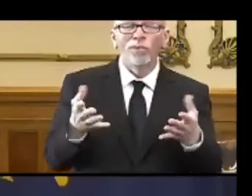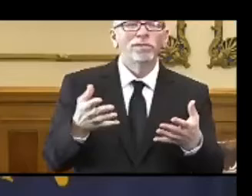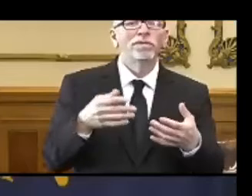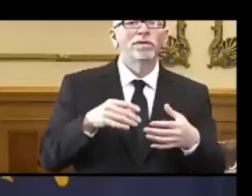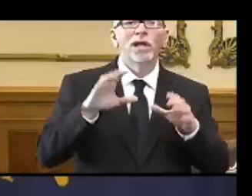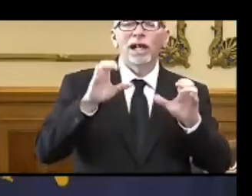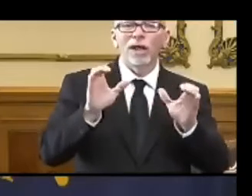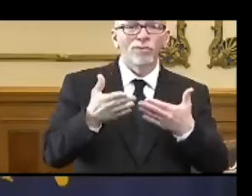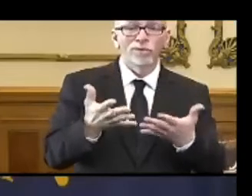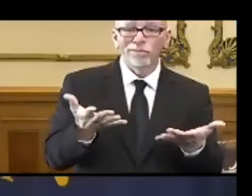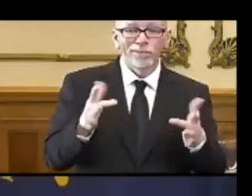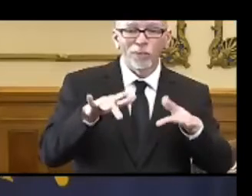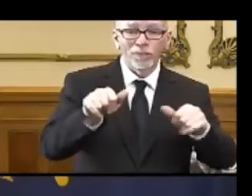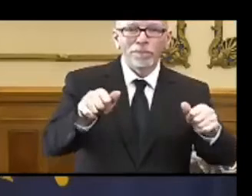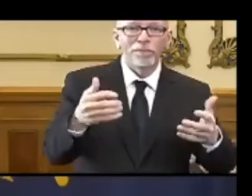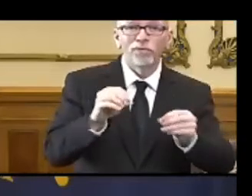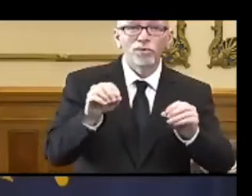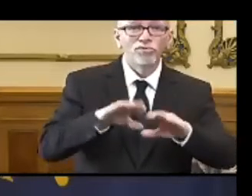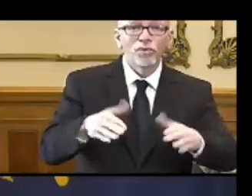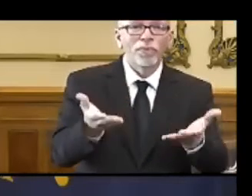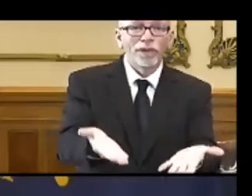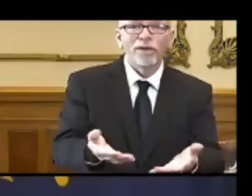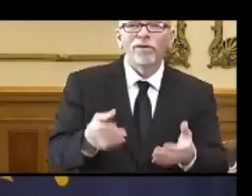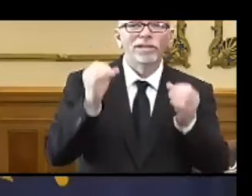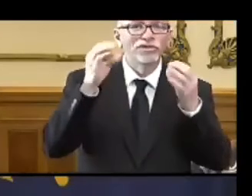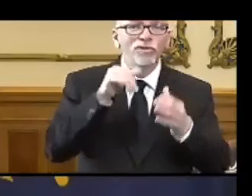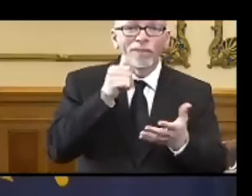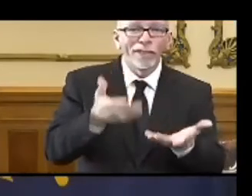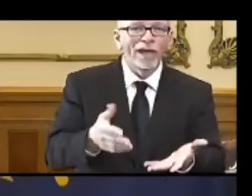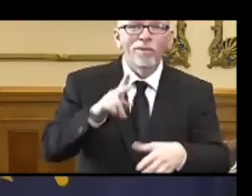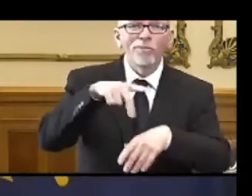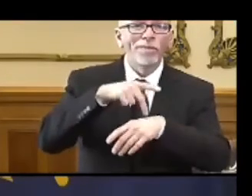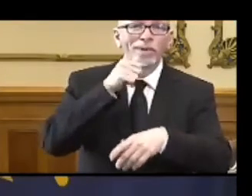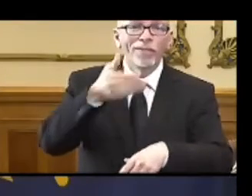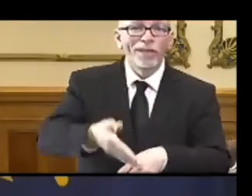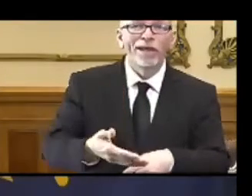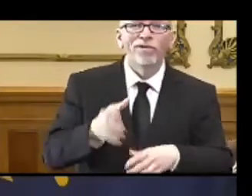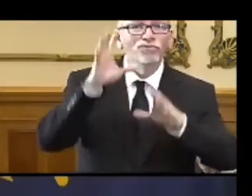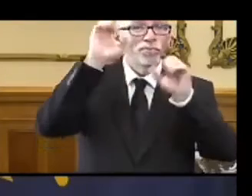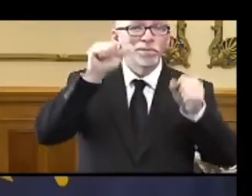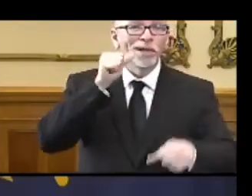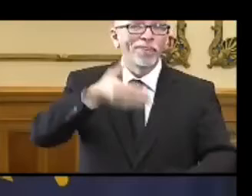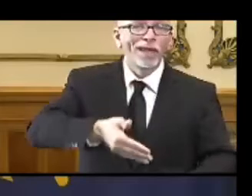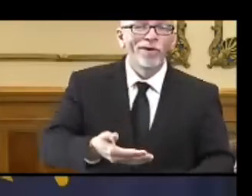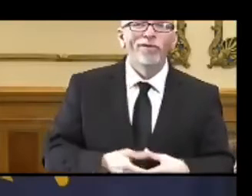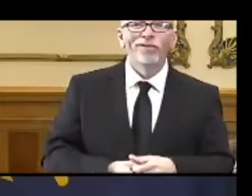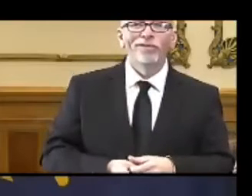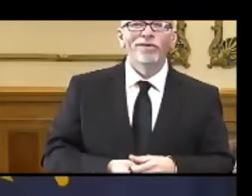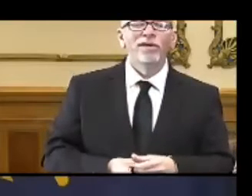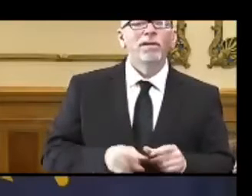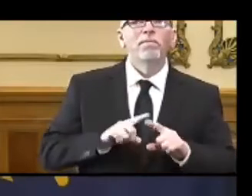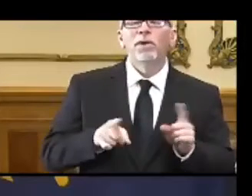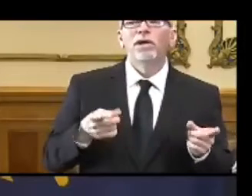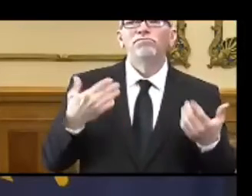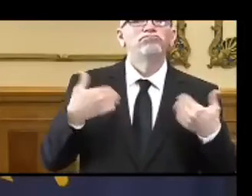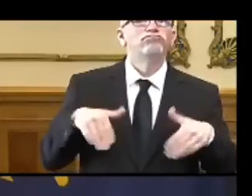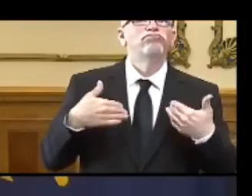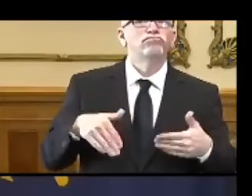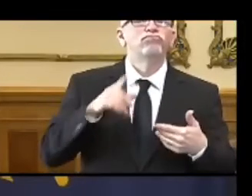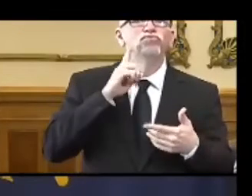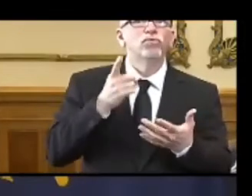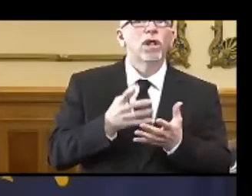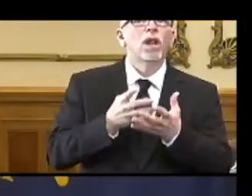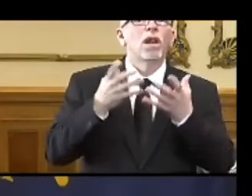The classrooms aren't filled with children and teachers and principals and superintendents. But wow, there is so